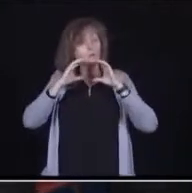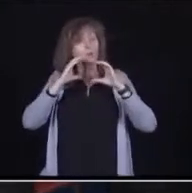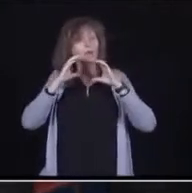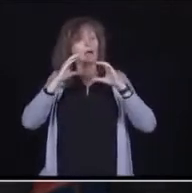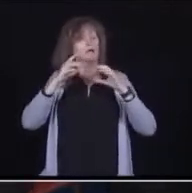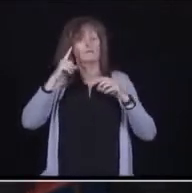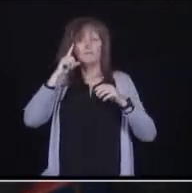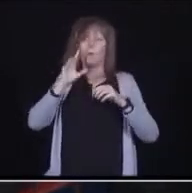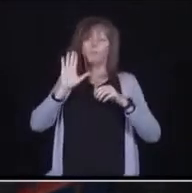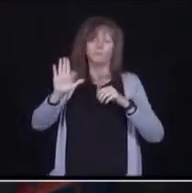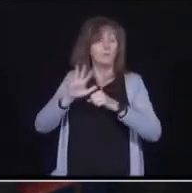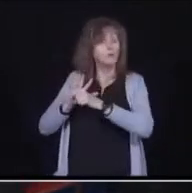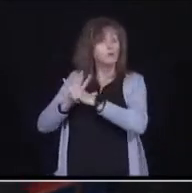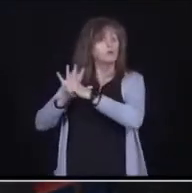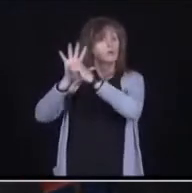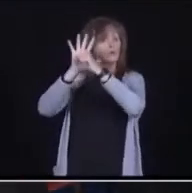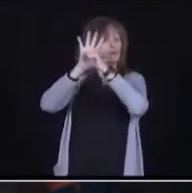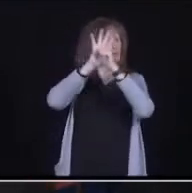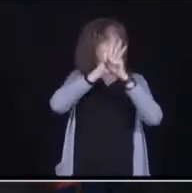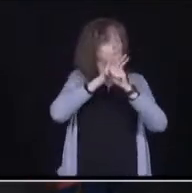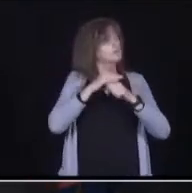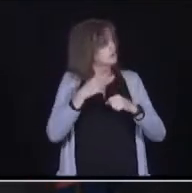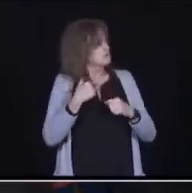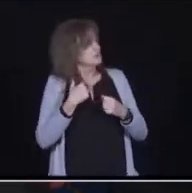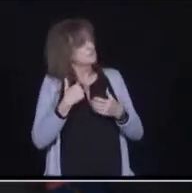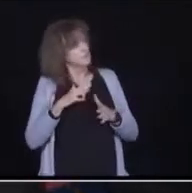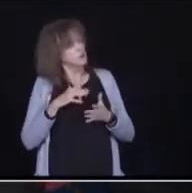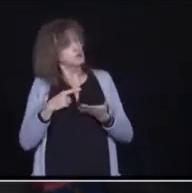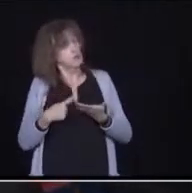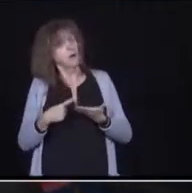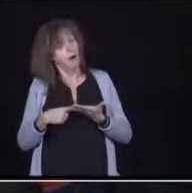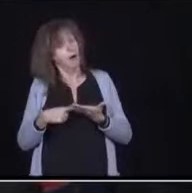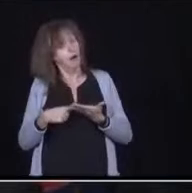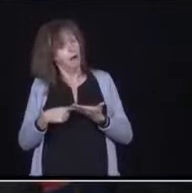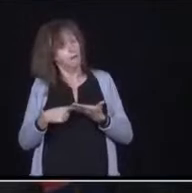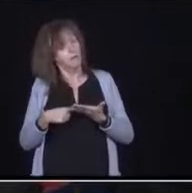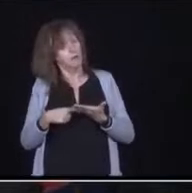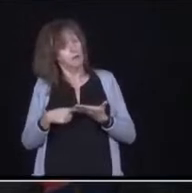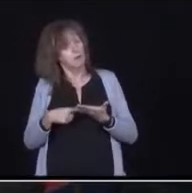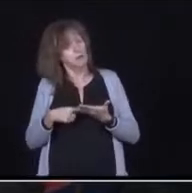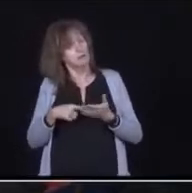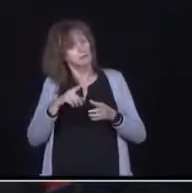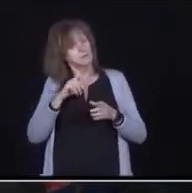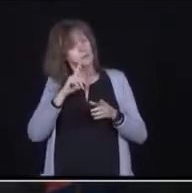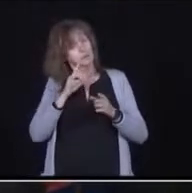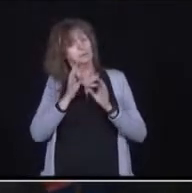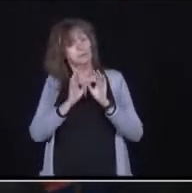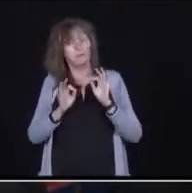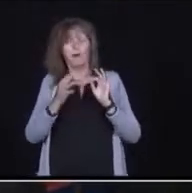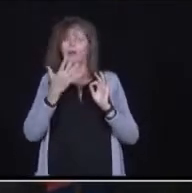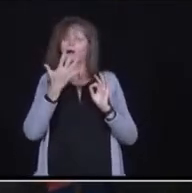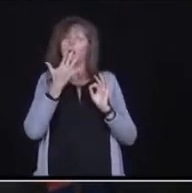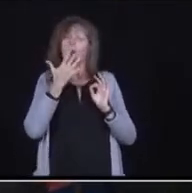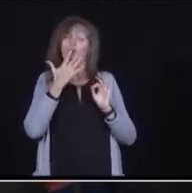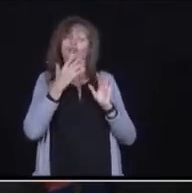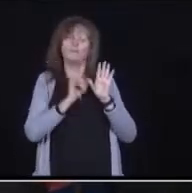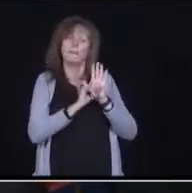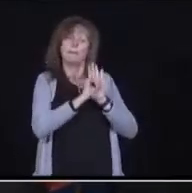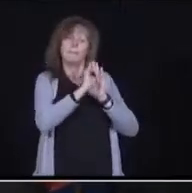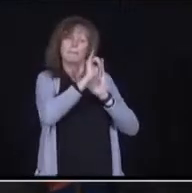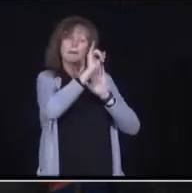up in conversation. I'm a big believer in just simplifying it, color coding. I think that was a great idea from Quebec. I will be